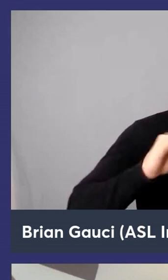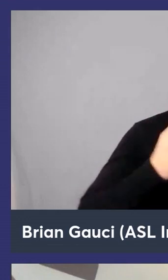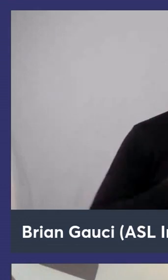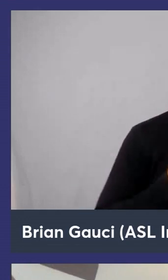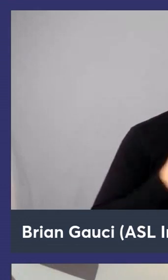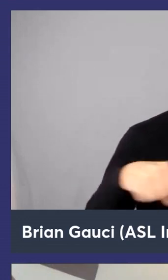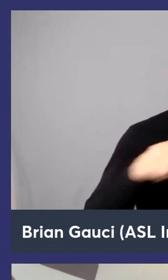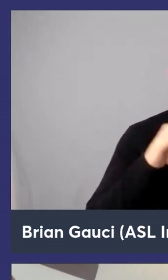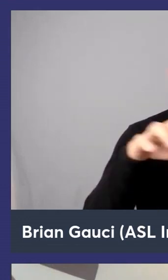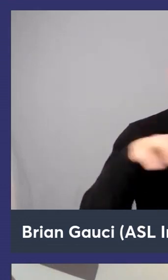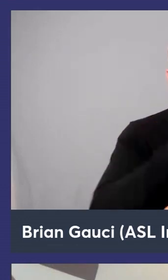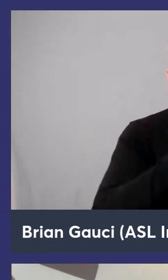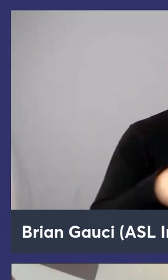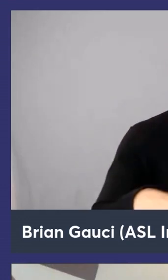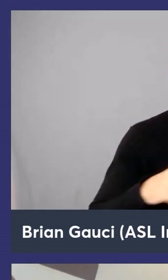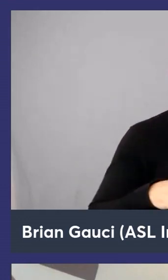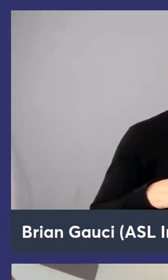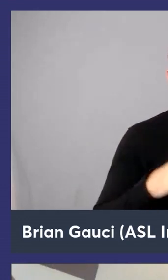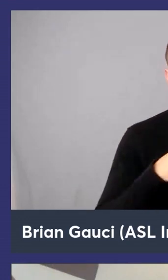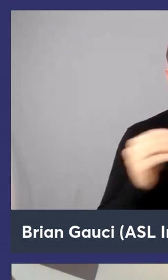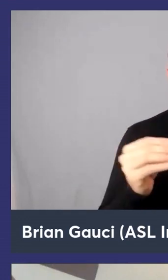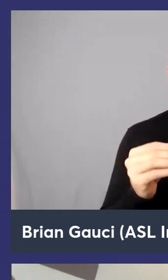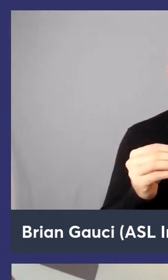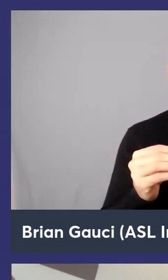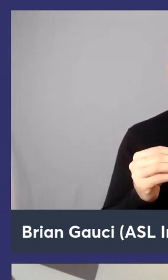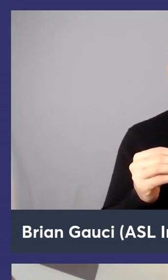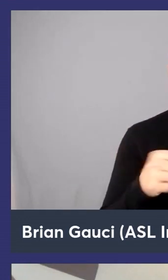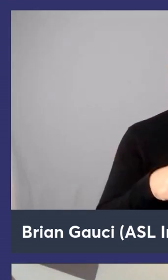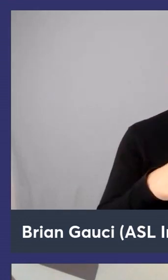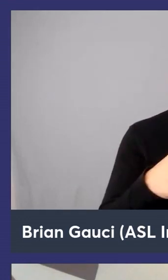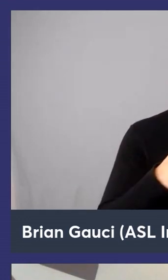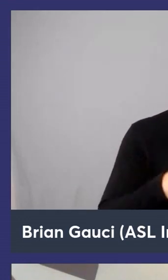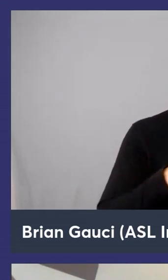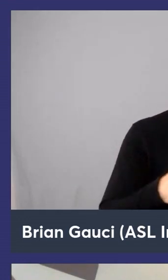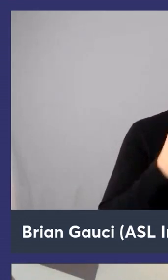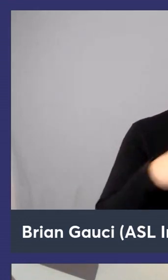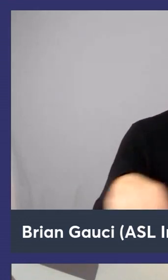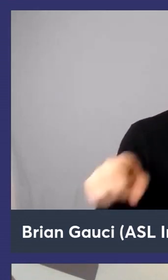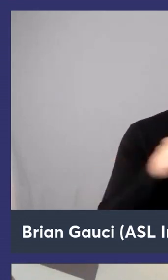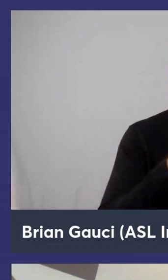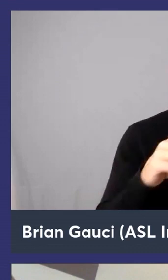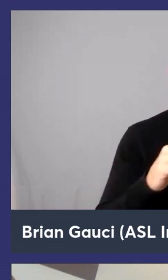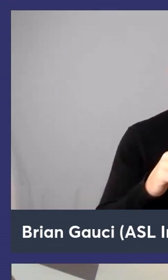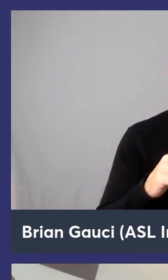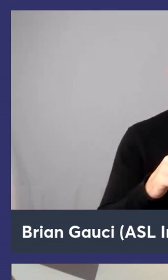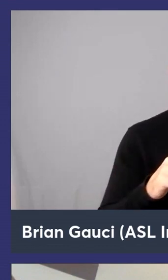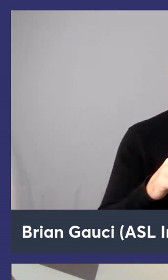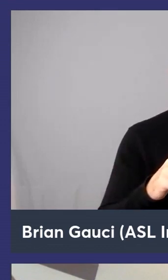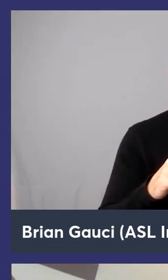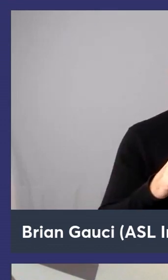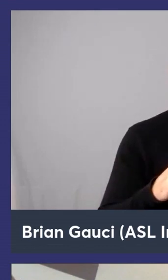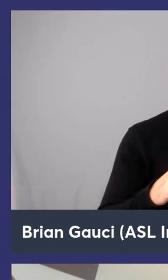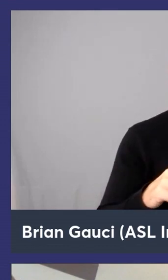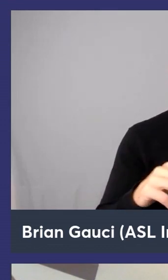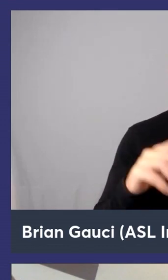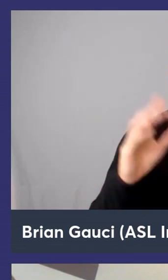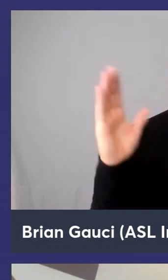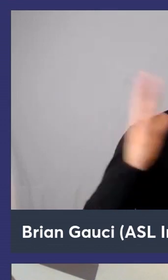clusters, and that it can actually be available even for your peak workloads, where the peak workloads could be